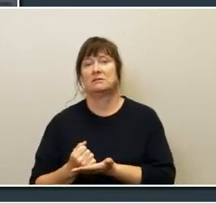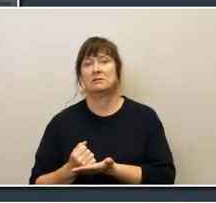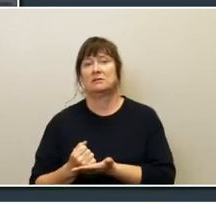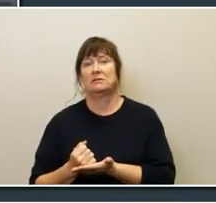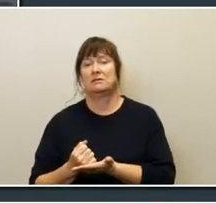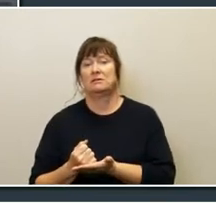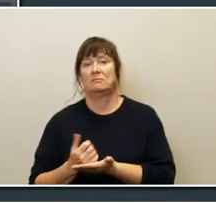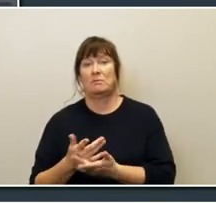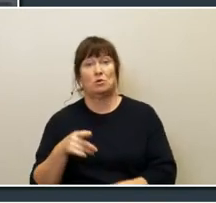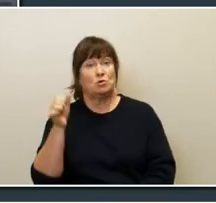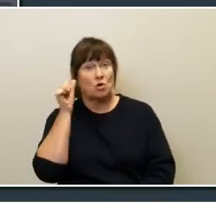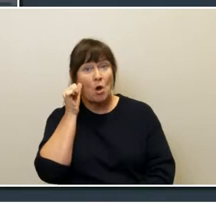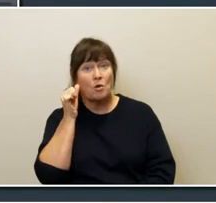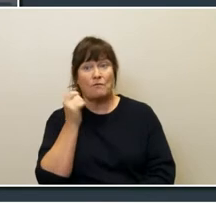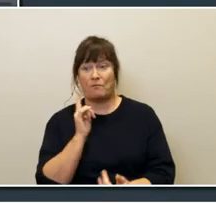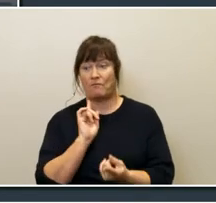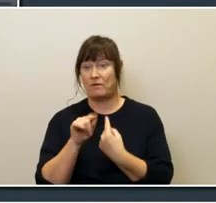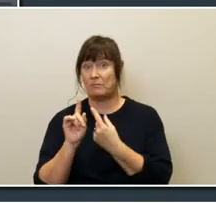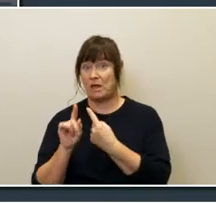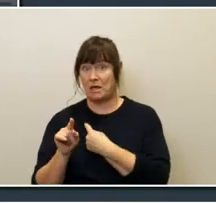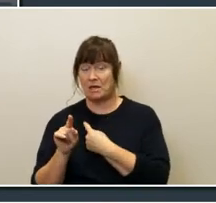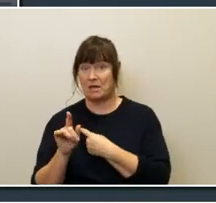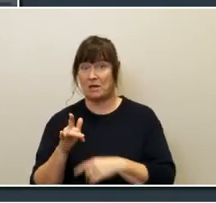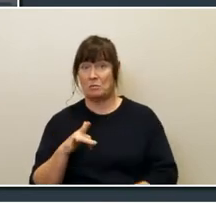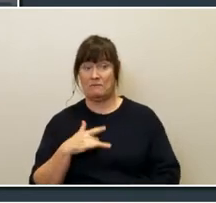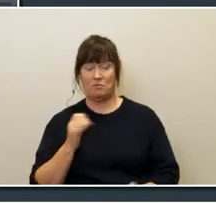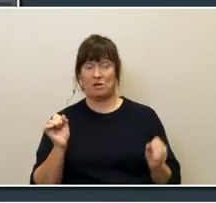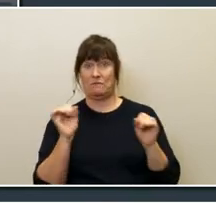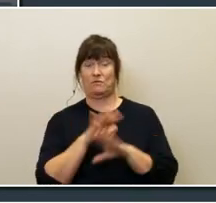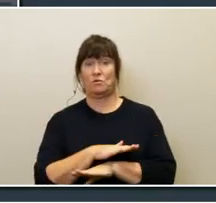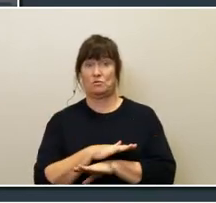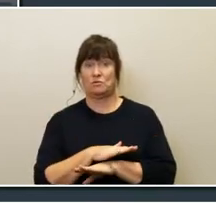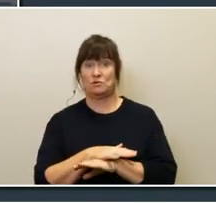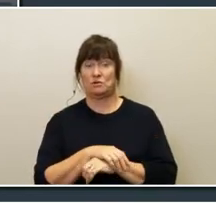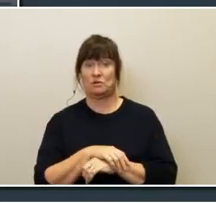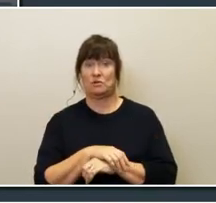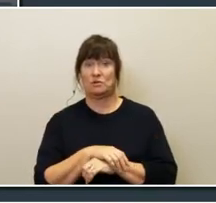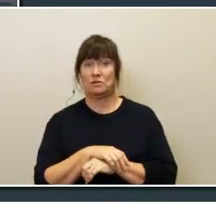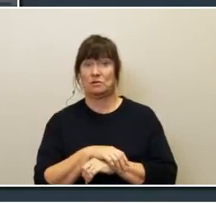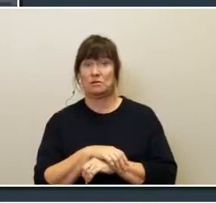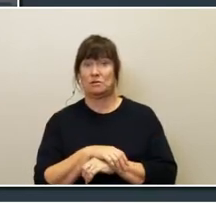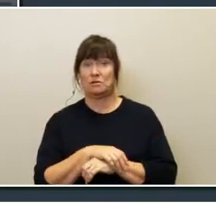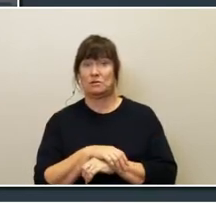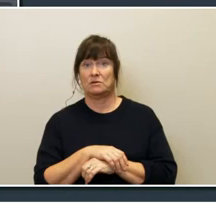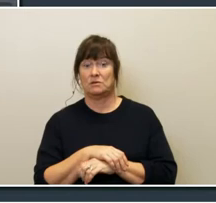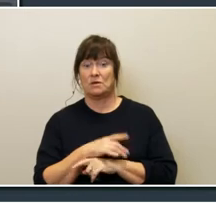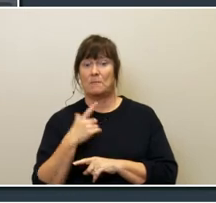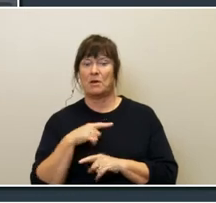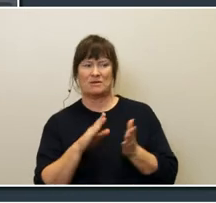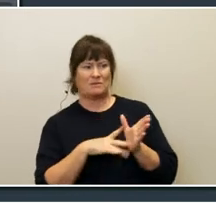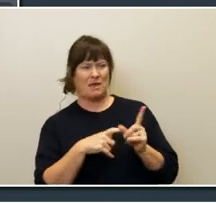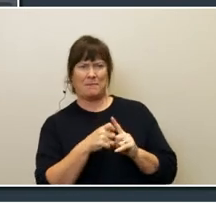probably gathered from lots of feedback, is we felt confused and we weren't the only ones, especially because of the